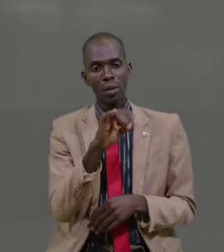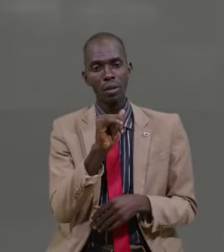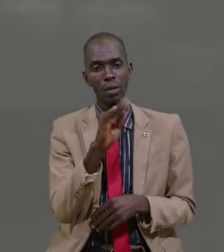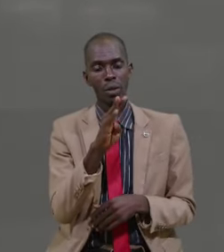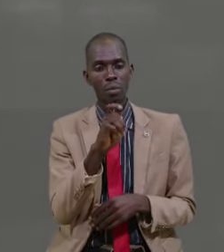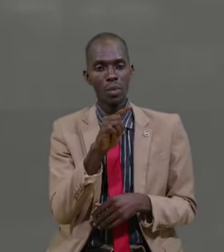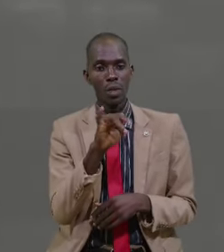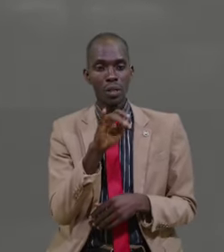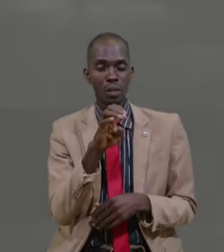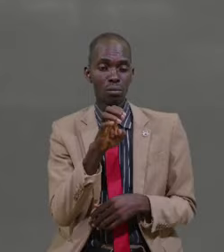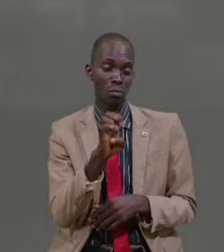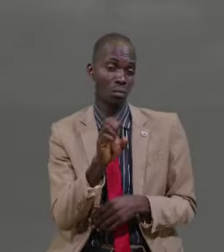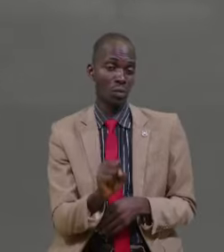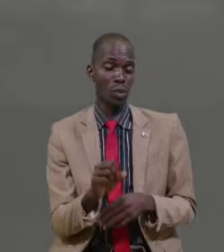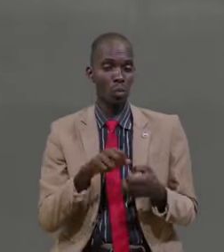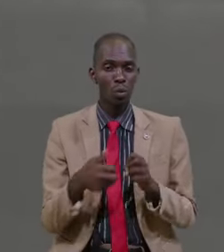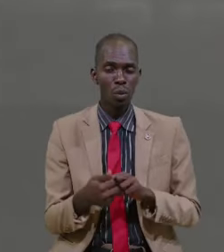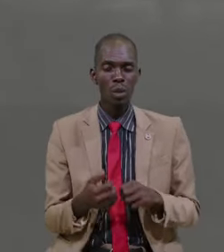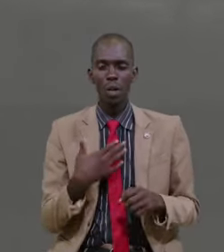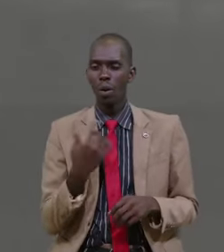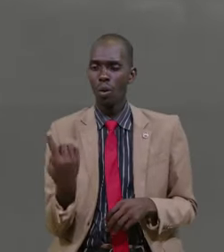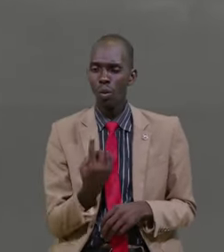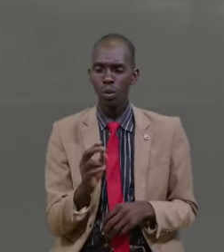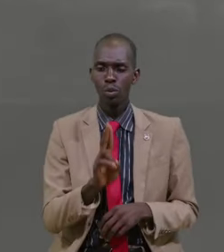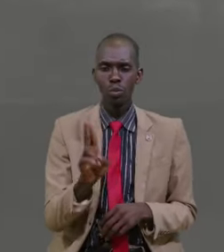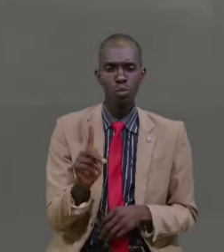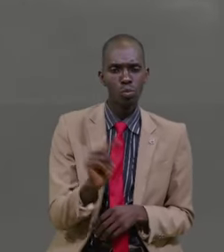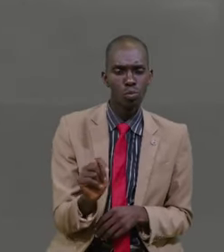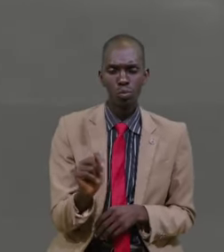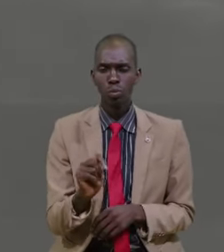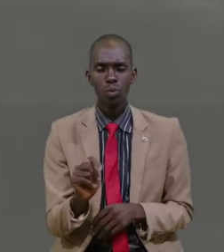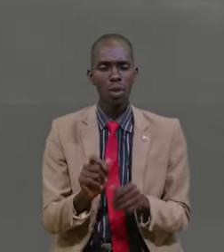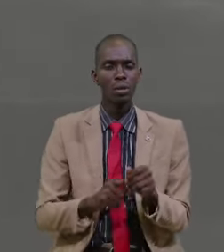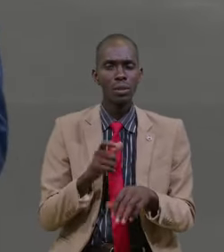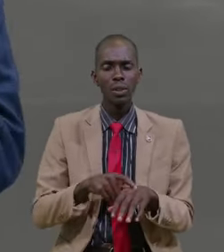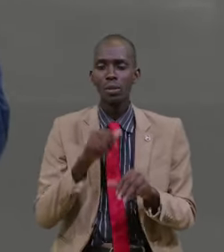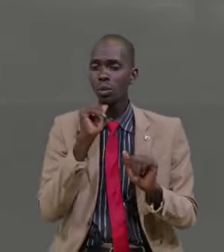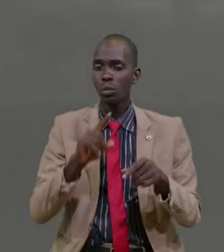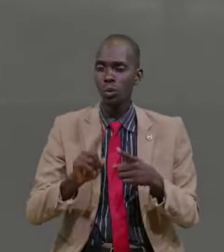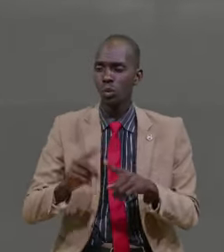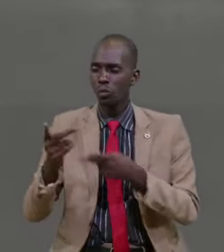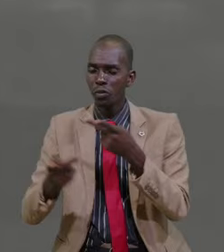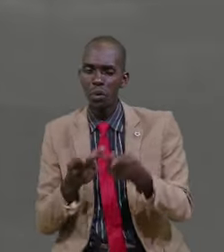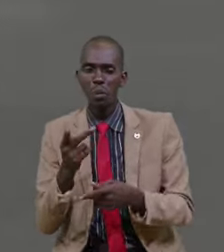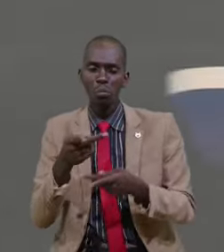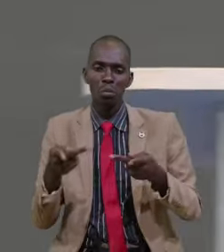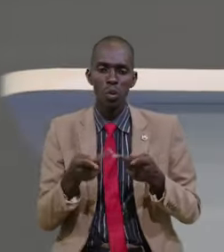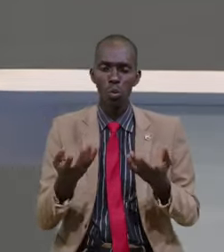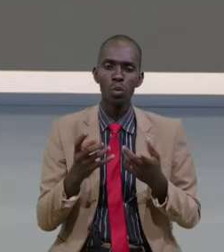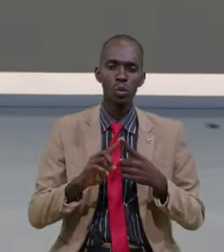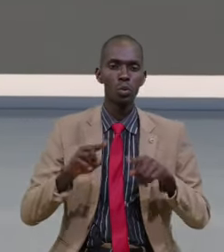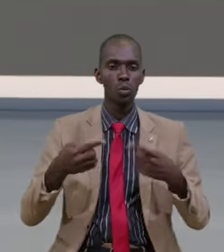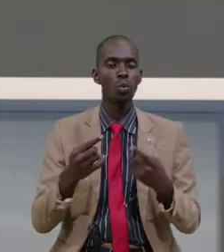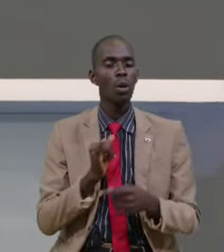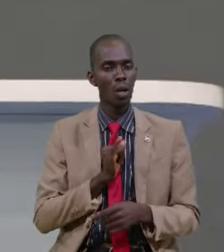urinating all the time, he could never go again to where he used to go. Captivity, I understand. Since that